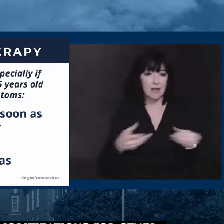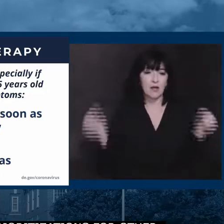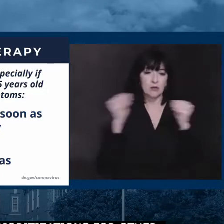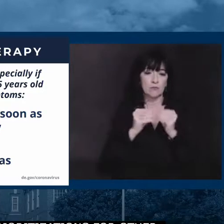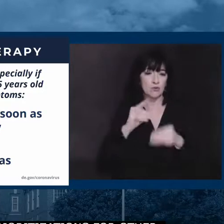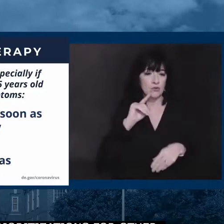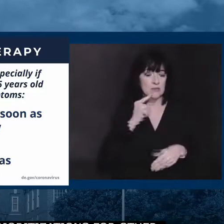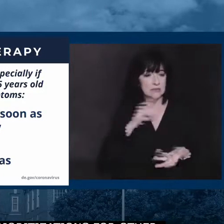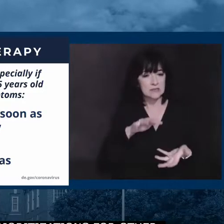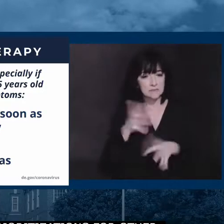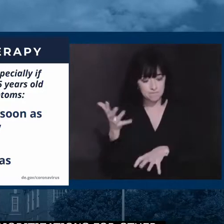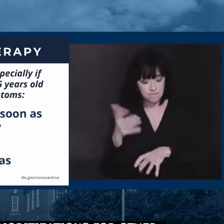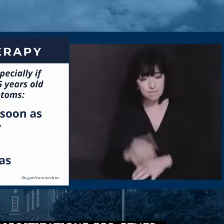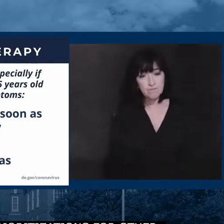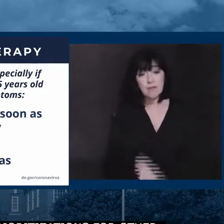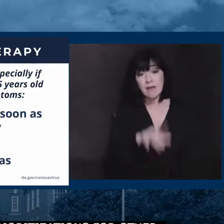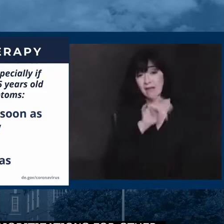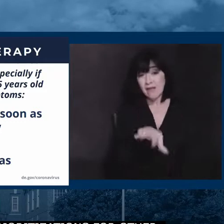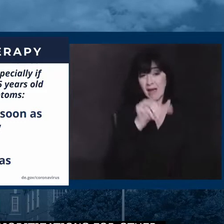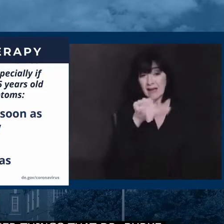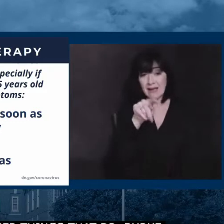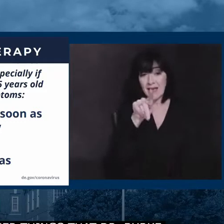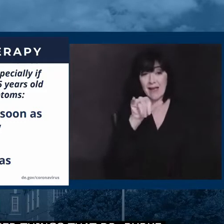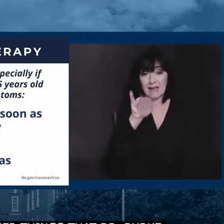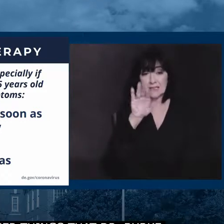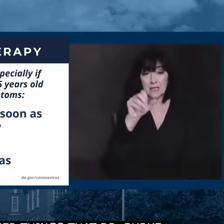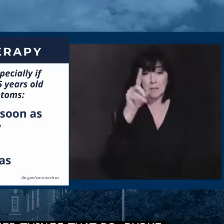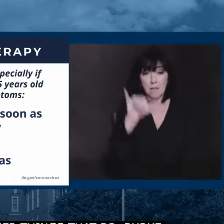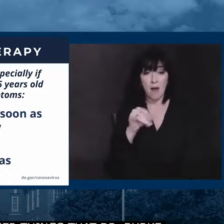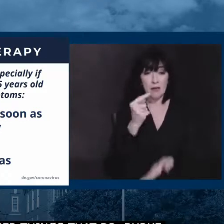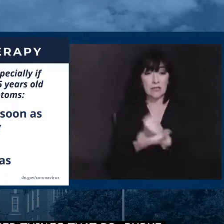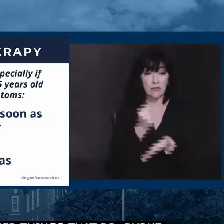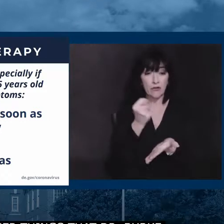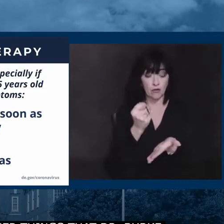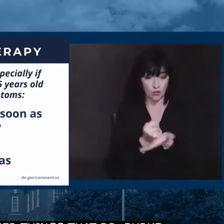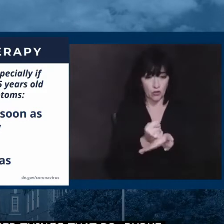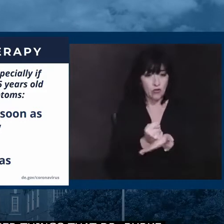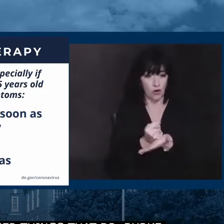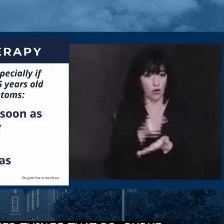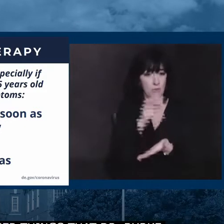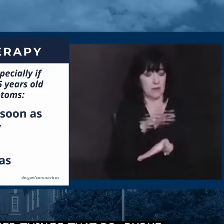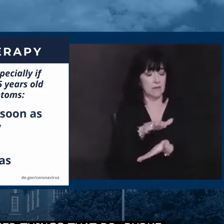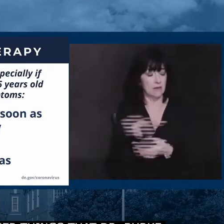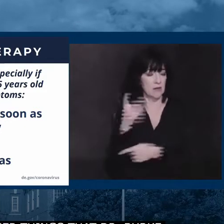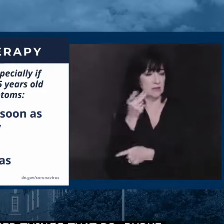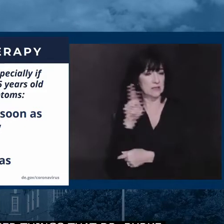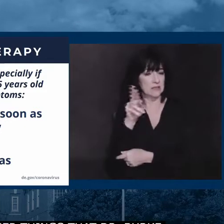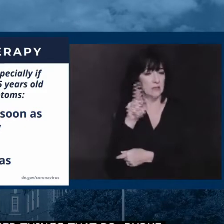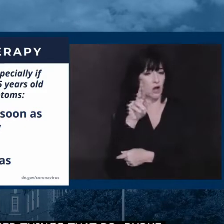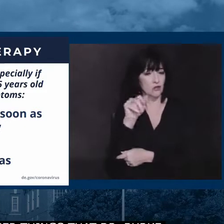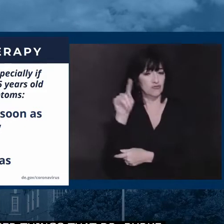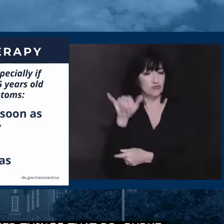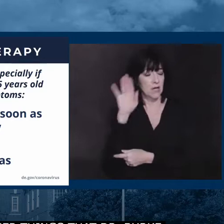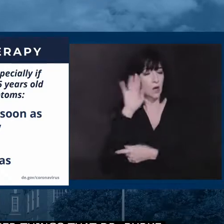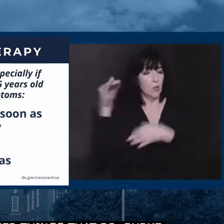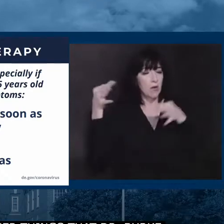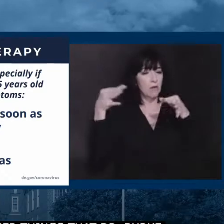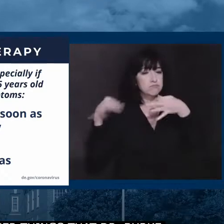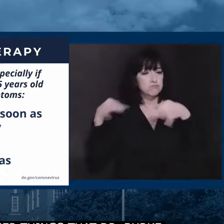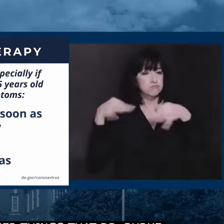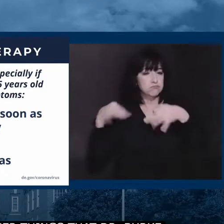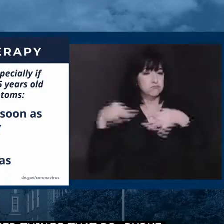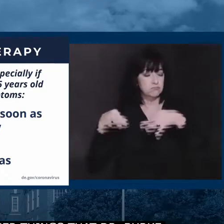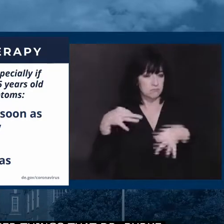antibody therapy, which has proven to be very effective. Dr. Rattay is going to talk a little bit about that later. It's a